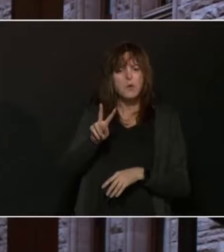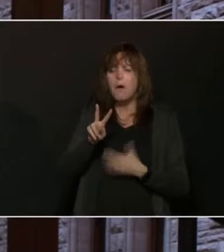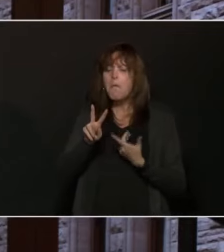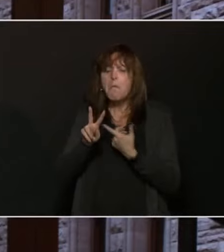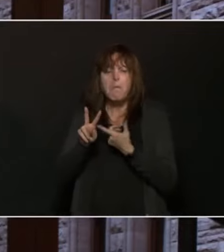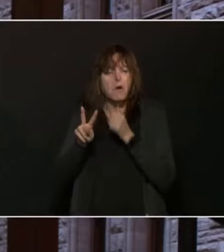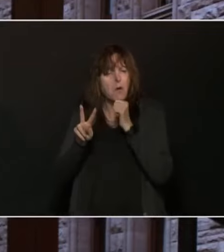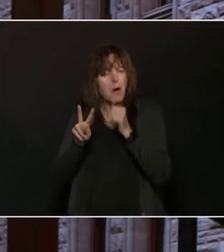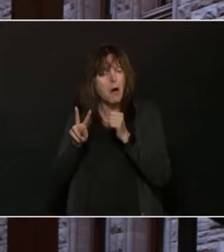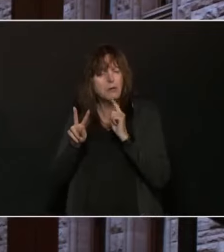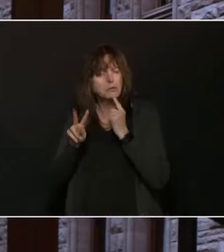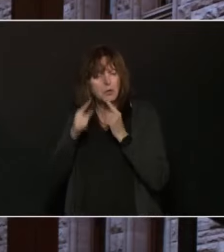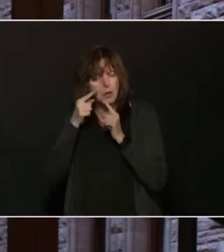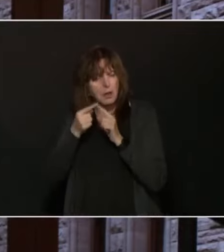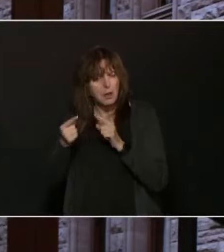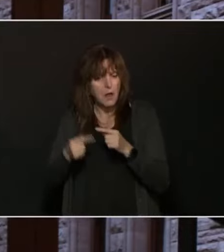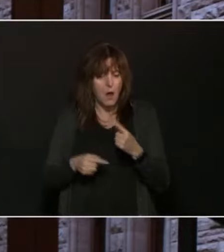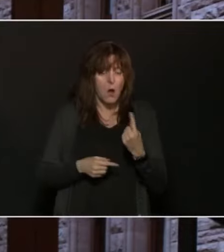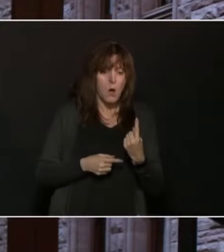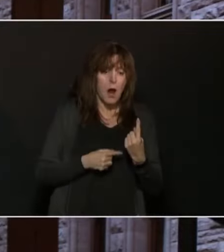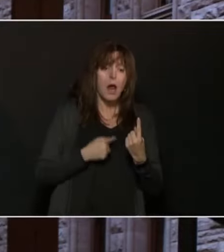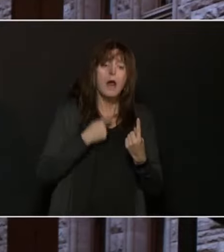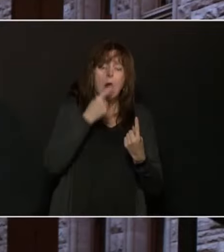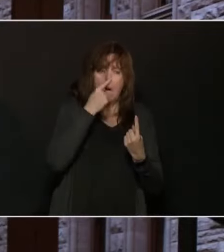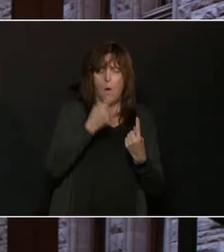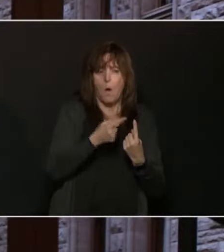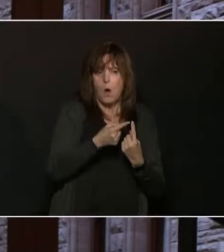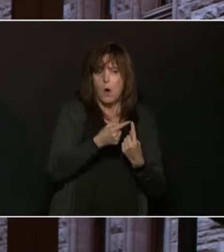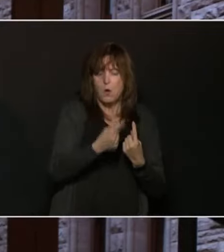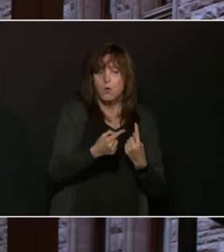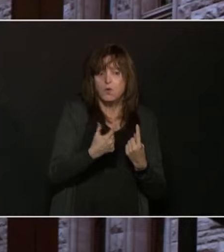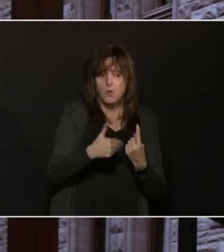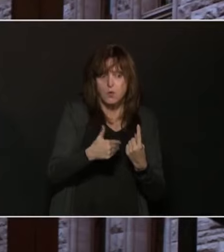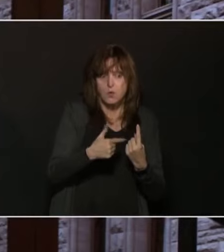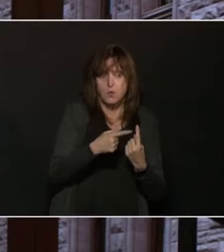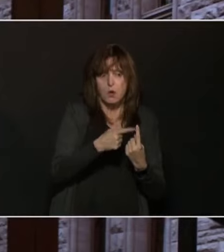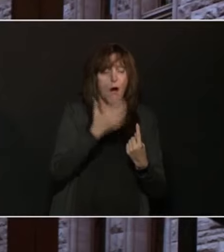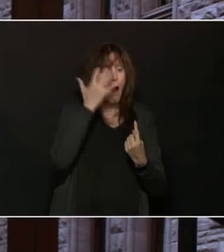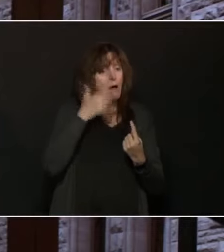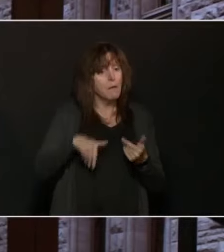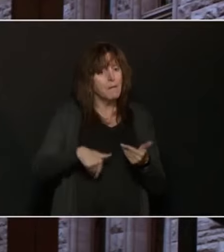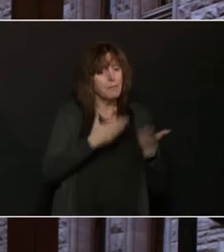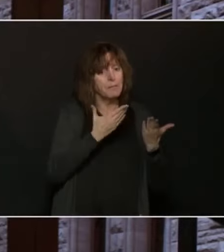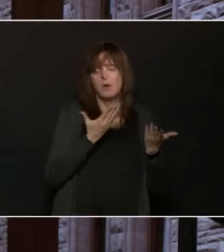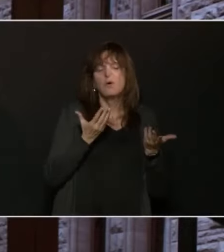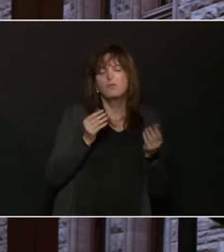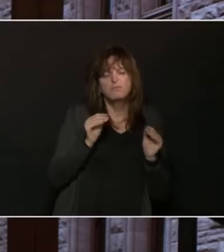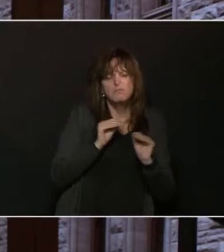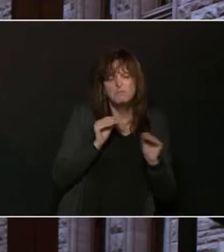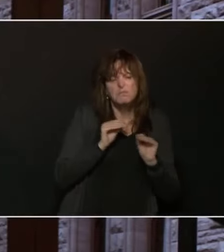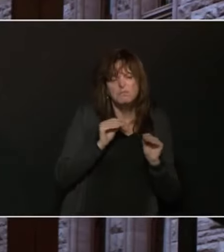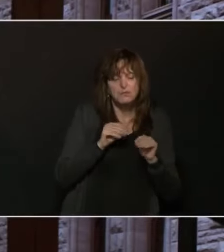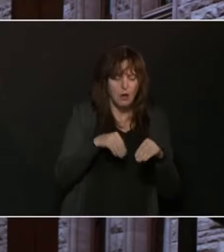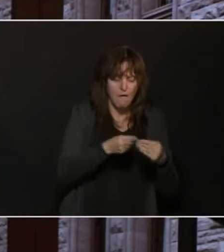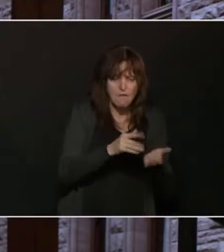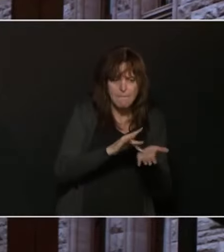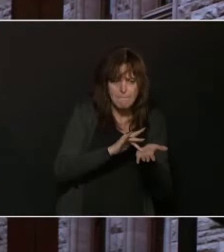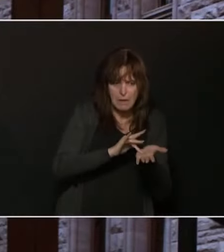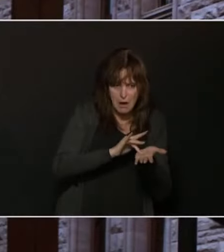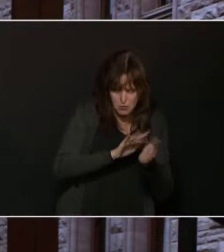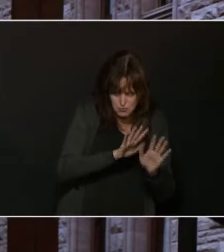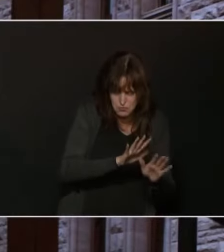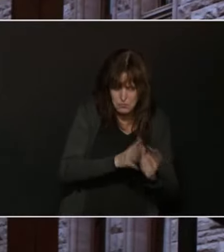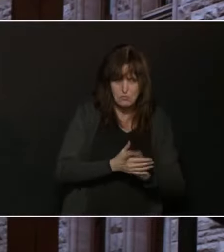get medication. None have been hospitalized at this time in Ontario, but any ones of any concern are investigated